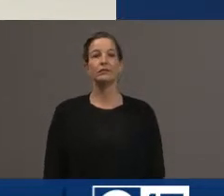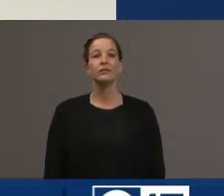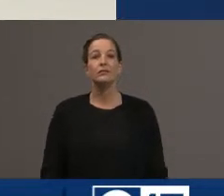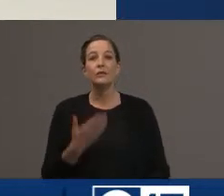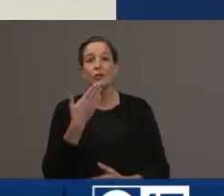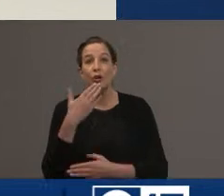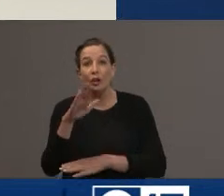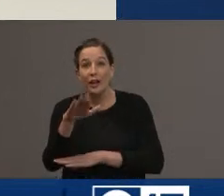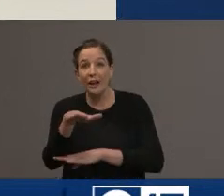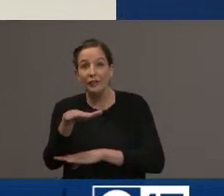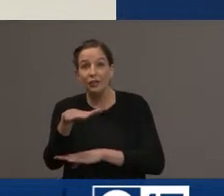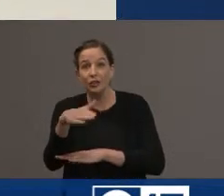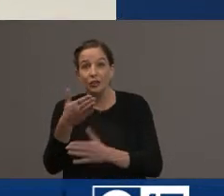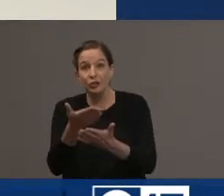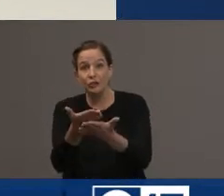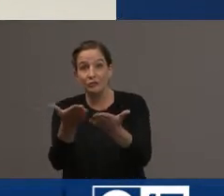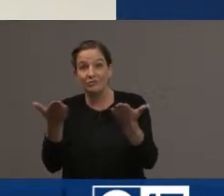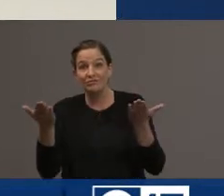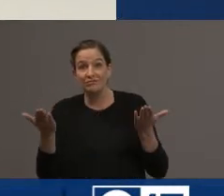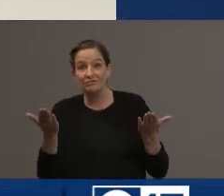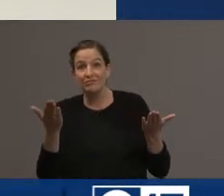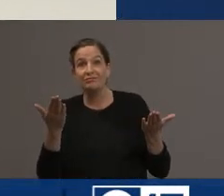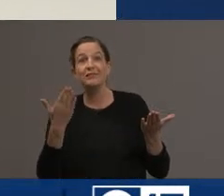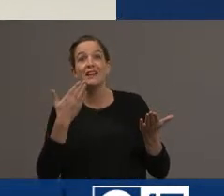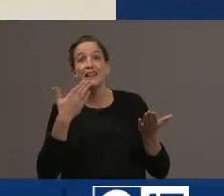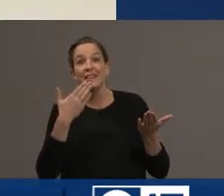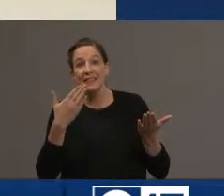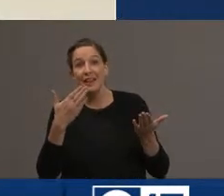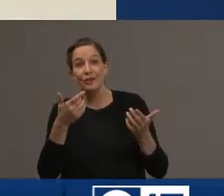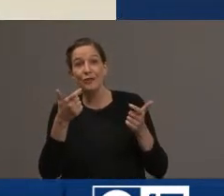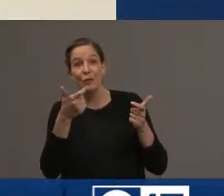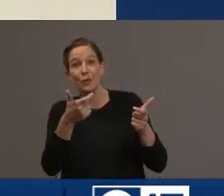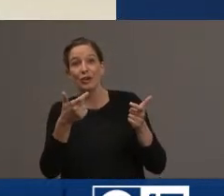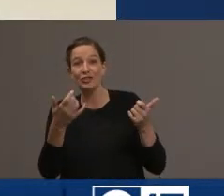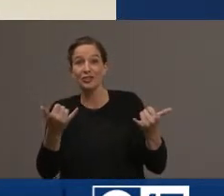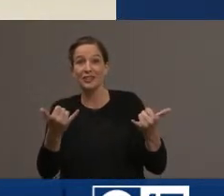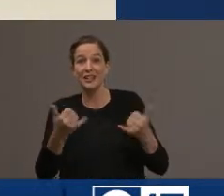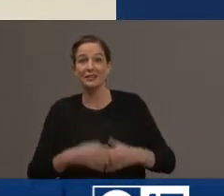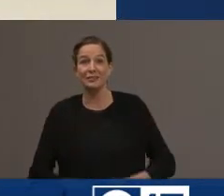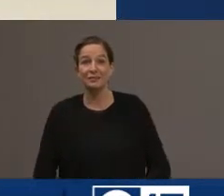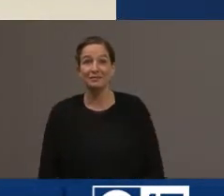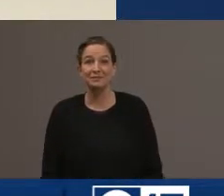Good afternoon, everyone. Thank you for being here.